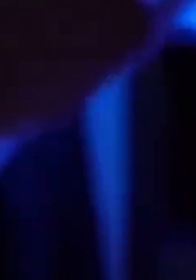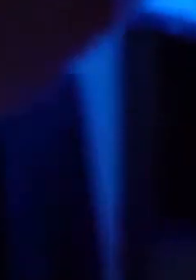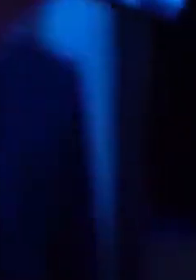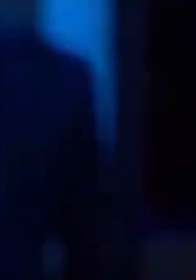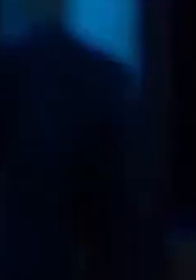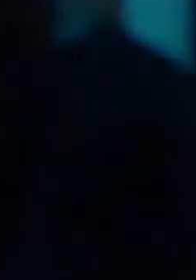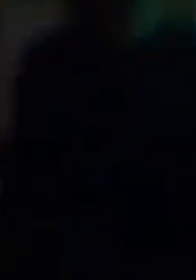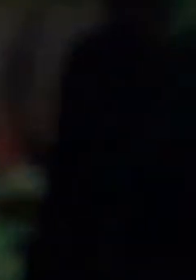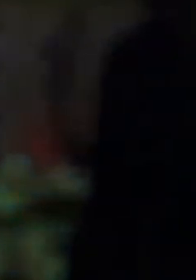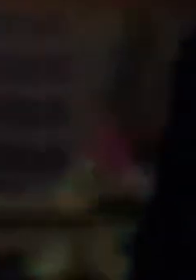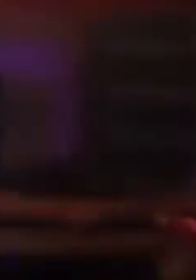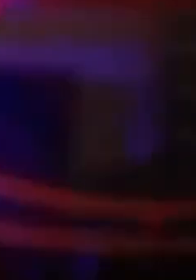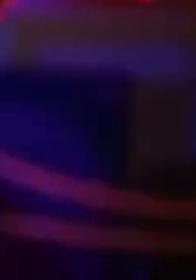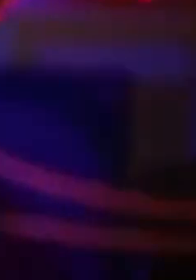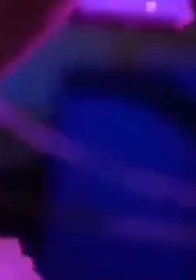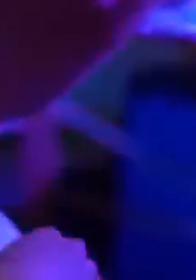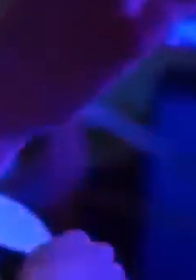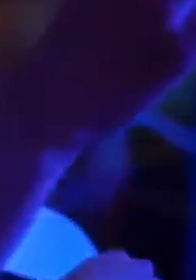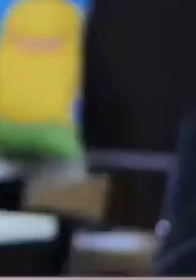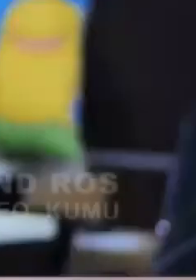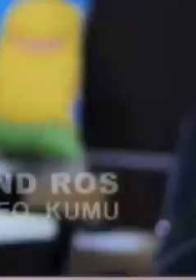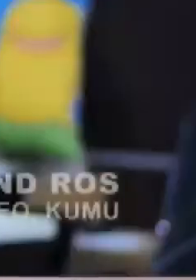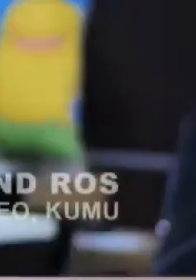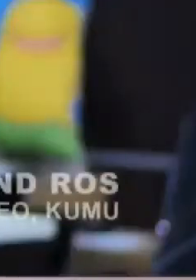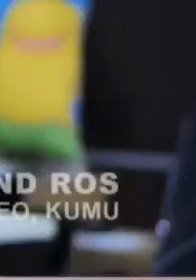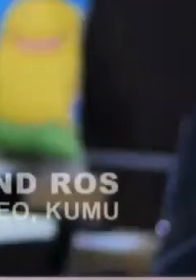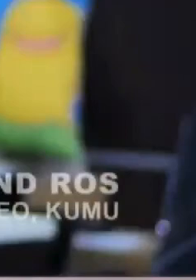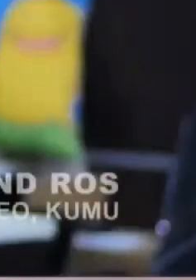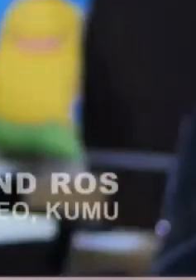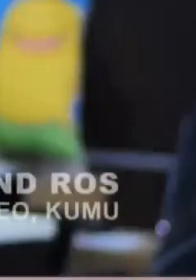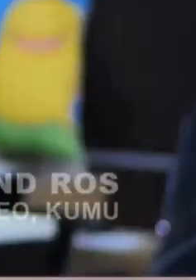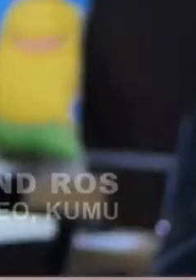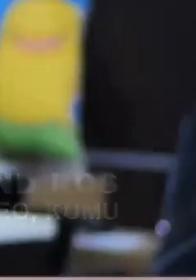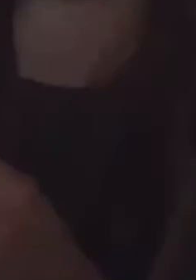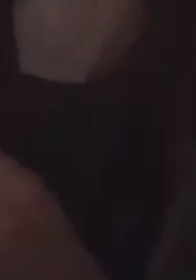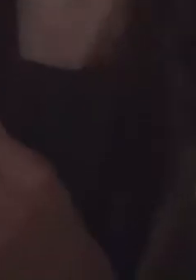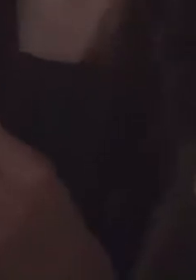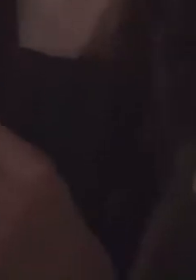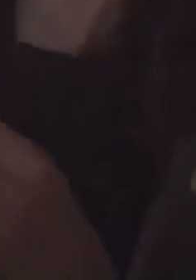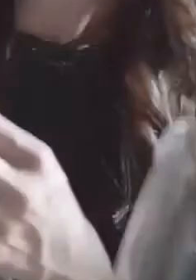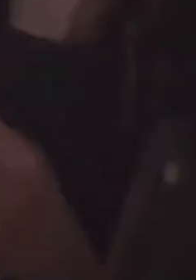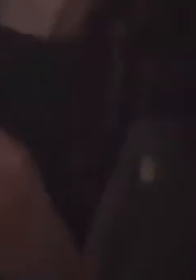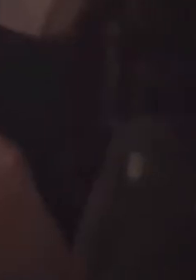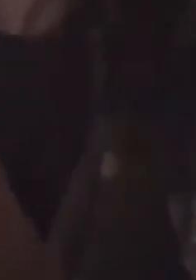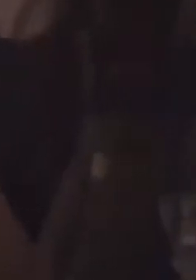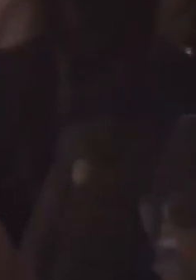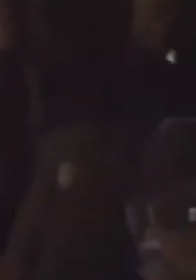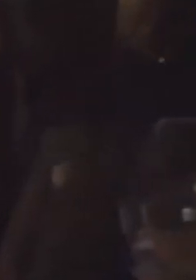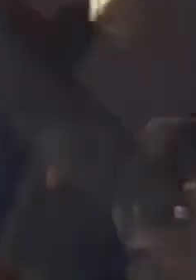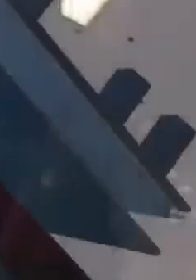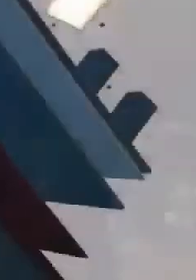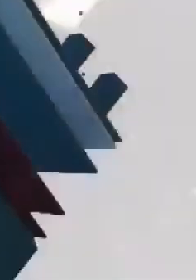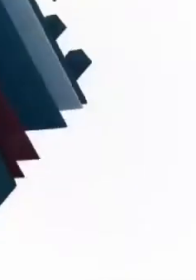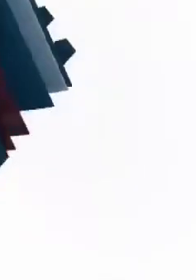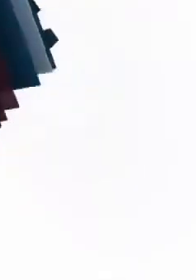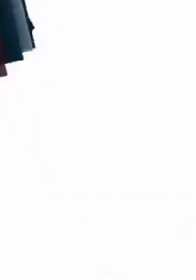They don't have to pretend anymore. As we prioritize the voices and the feedback of our young,